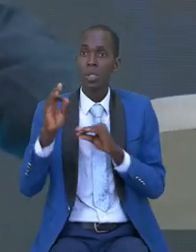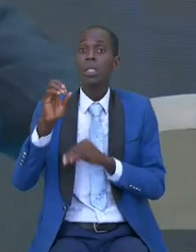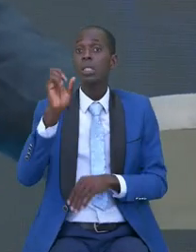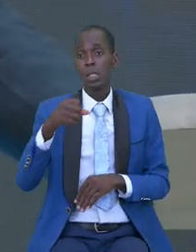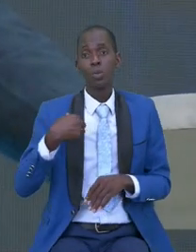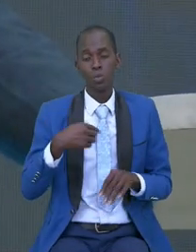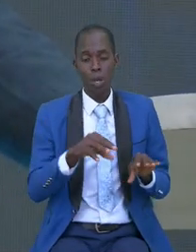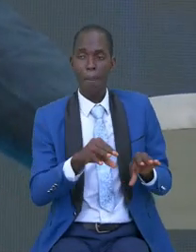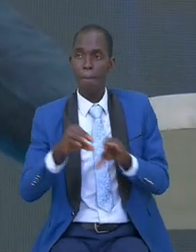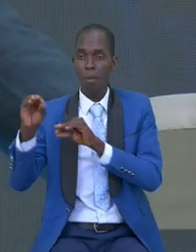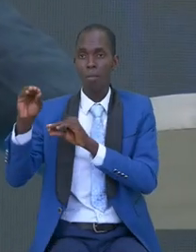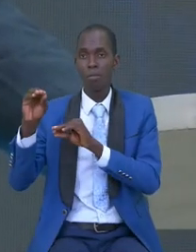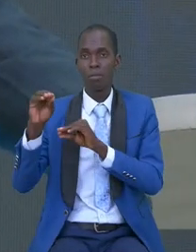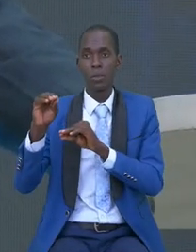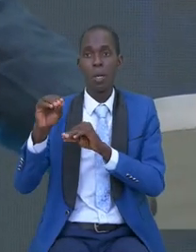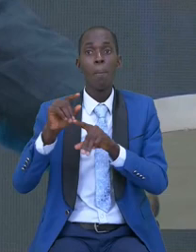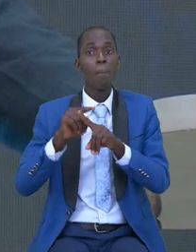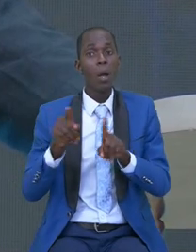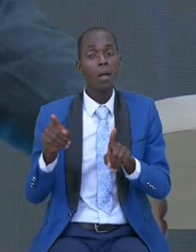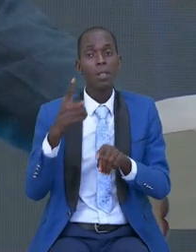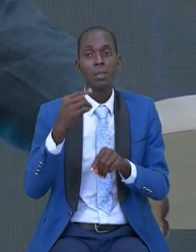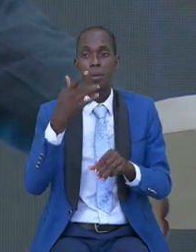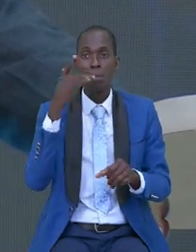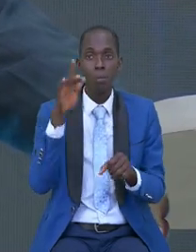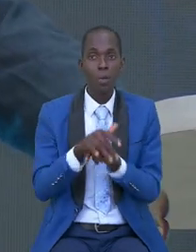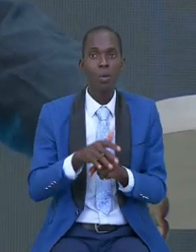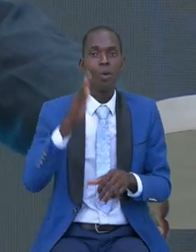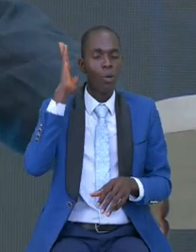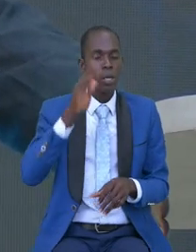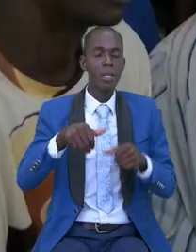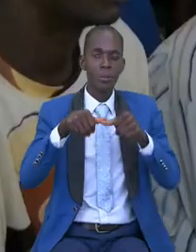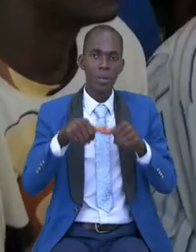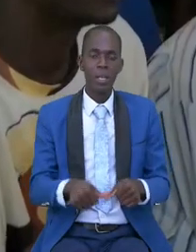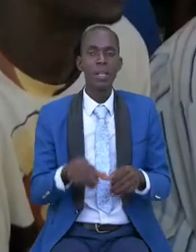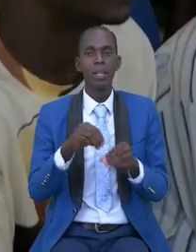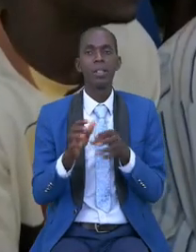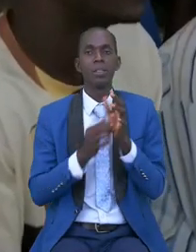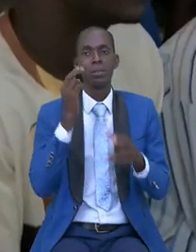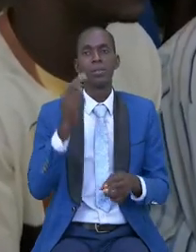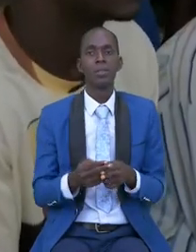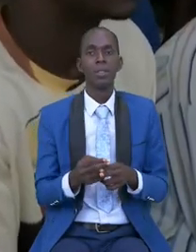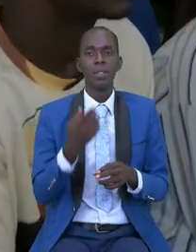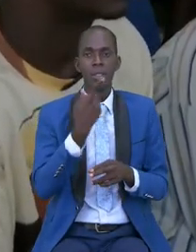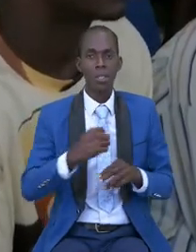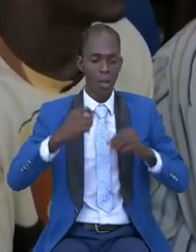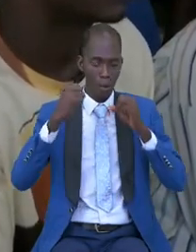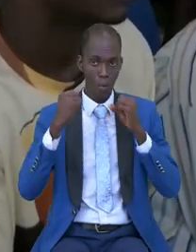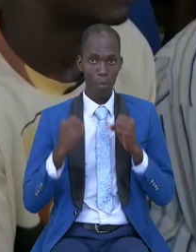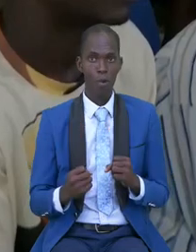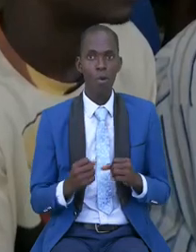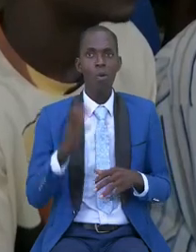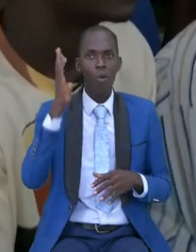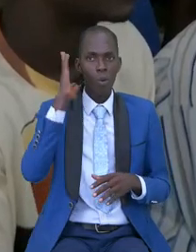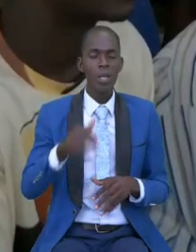depart, the promise will stay. The power